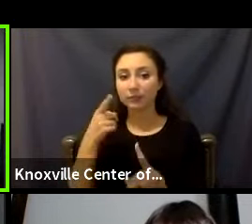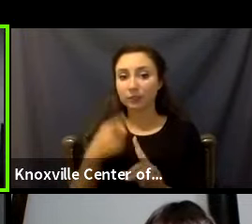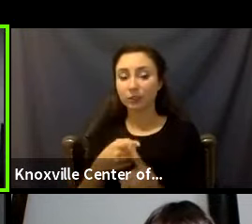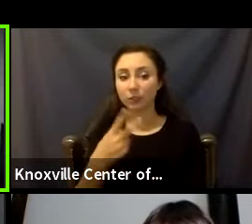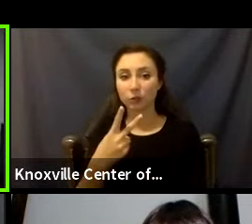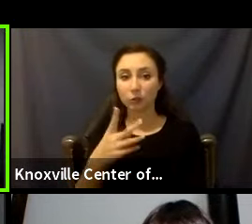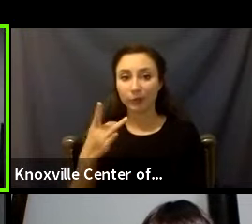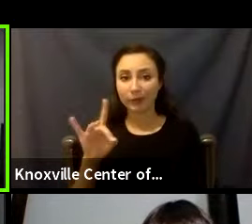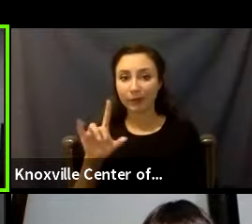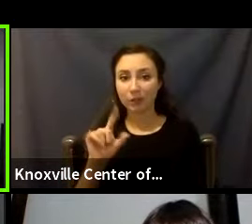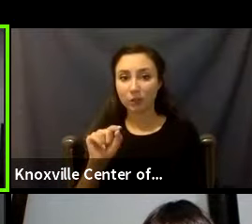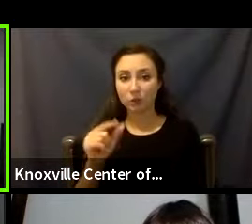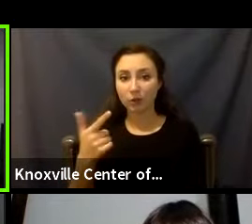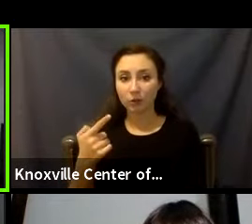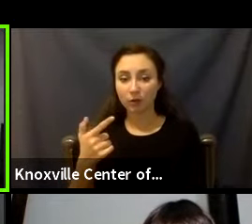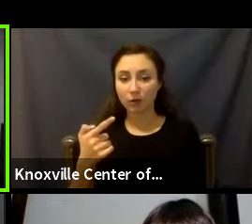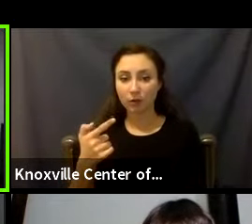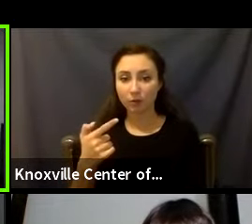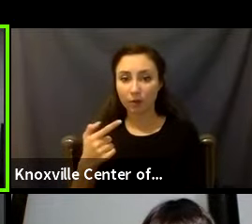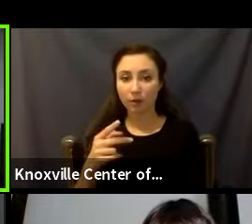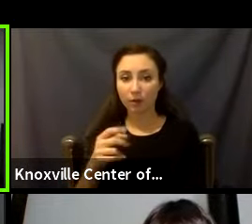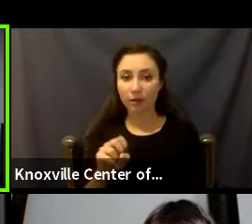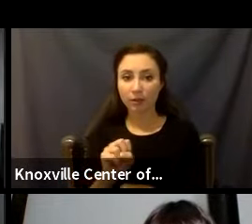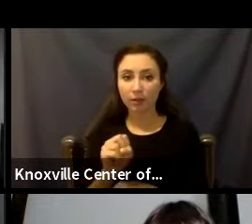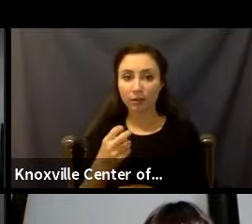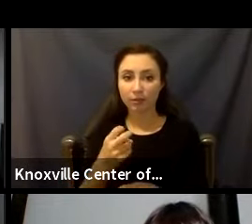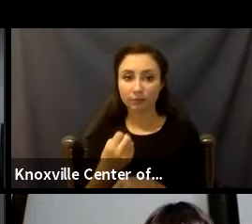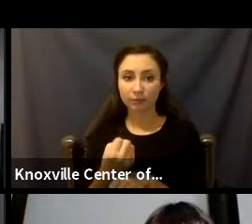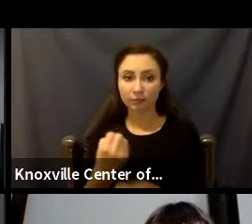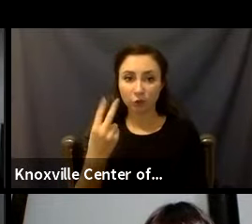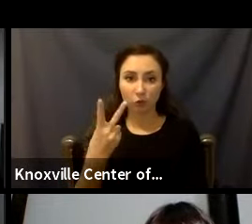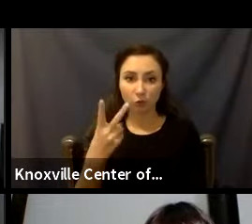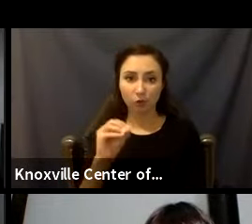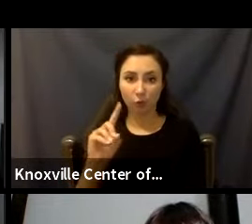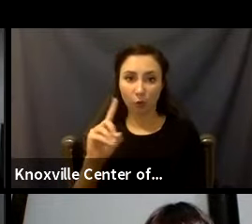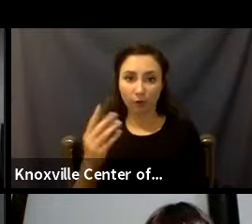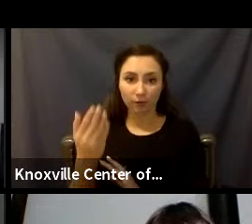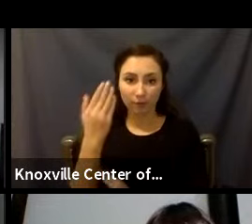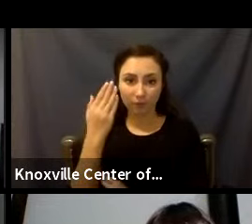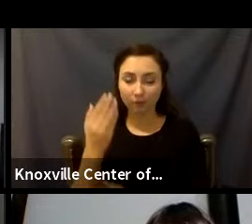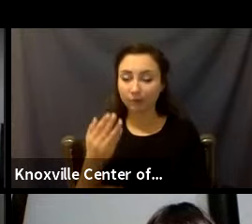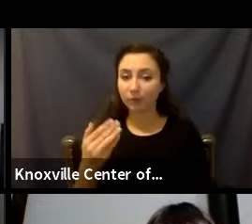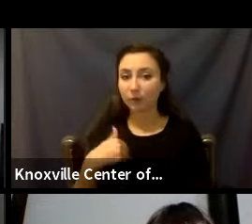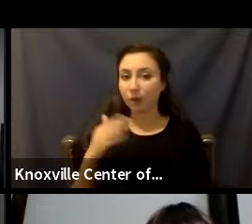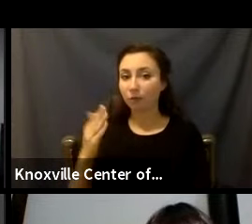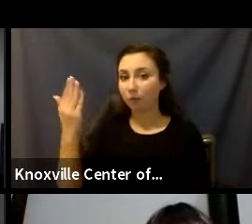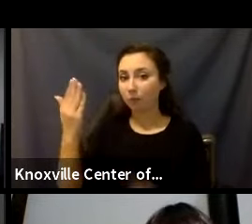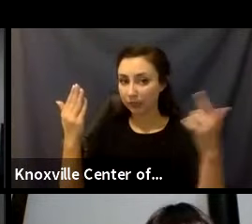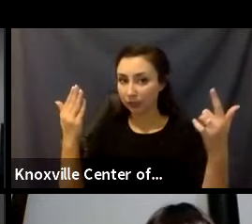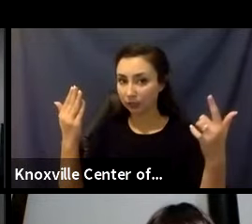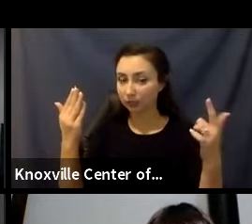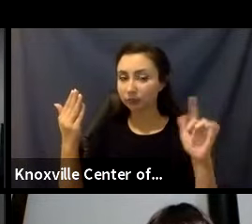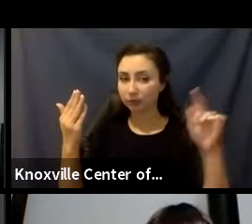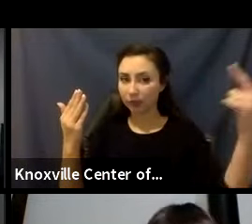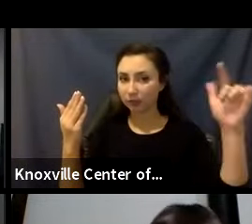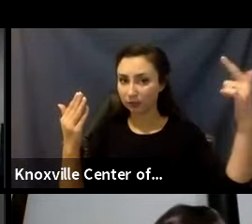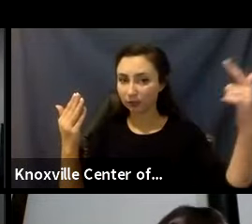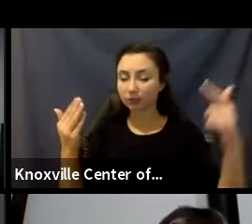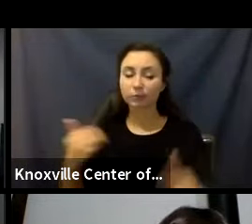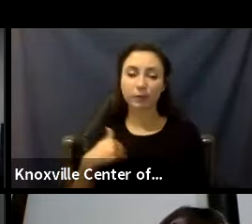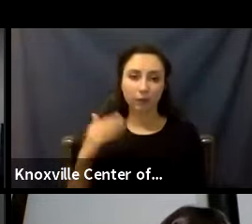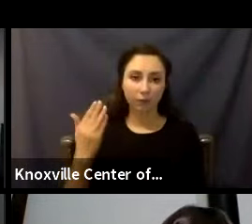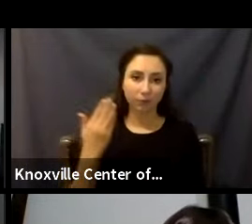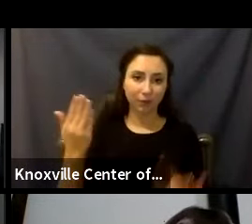2/18/2021 at 12:01 a.m. We have a motion. Is there a second on that motion? I'll second that. We have a motion and a